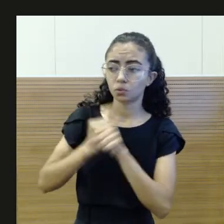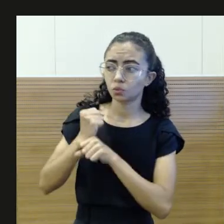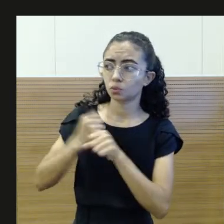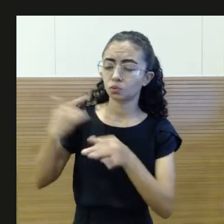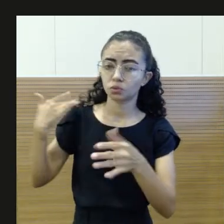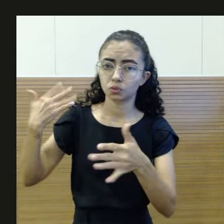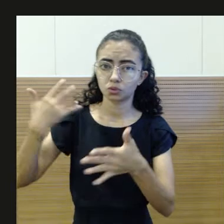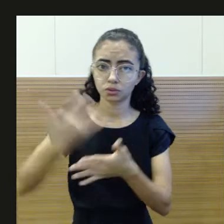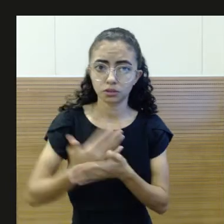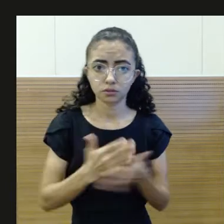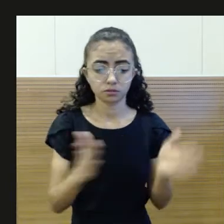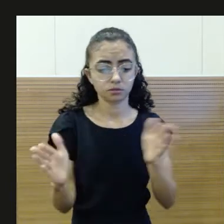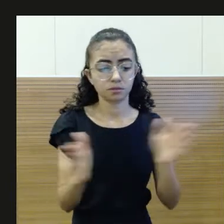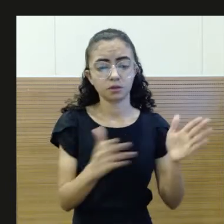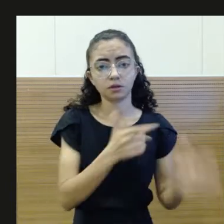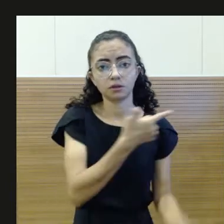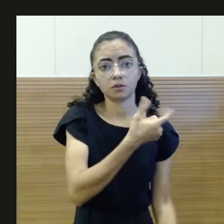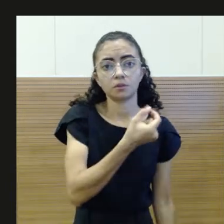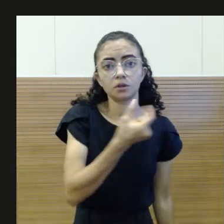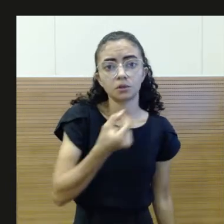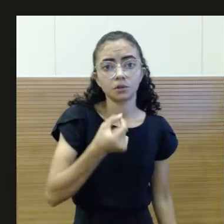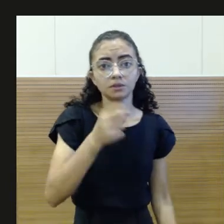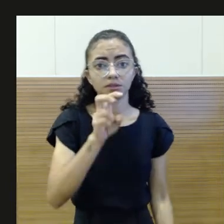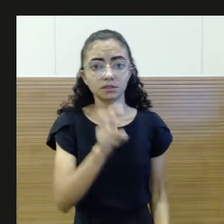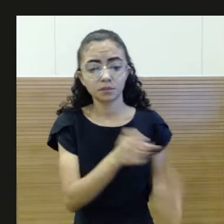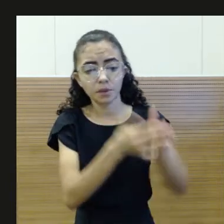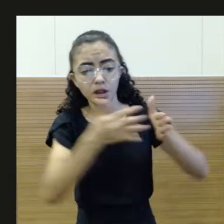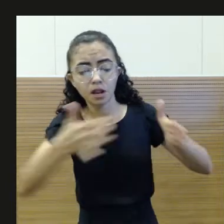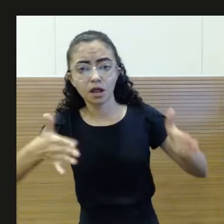obesity increased 74%.